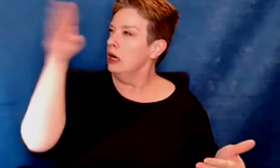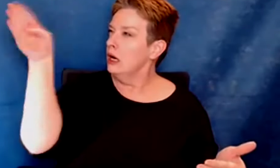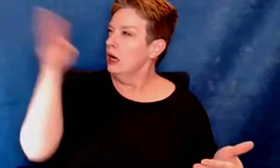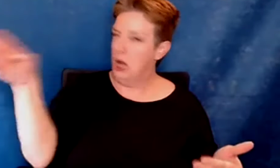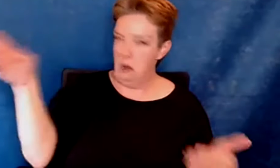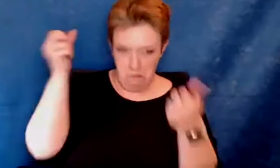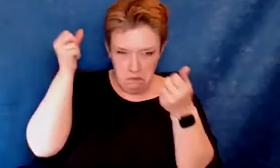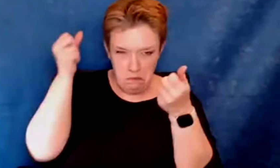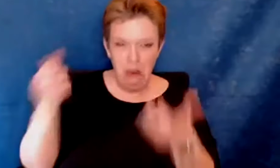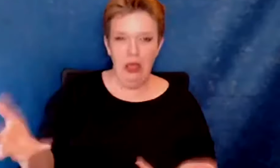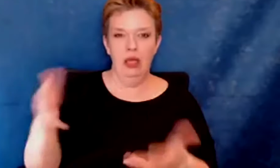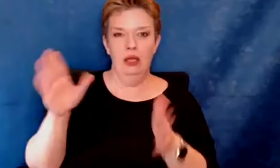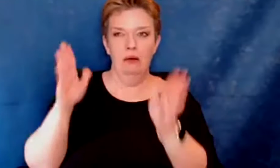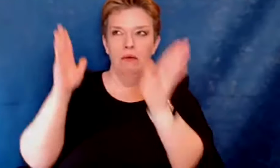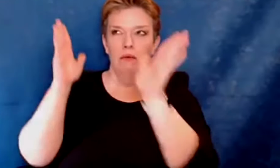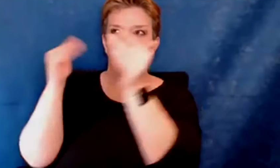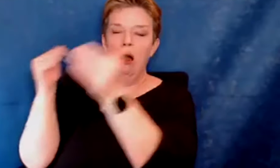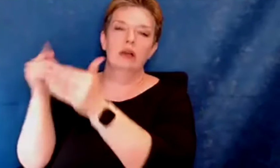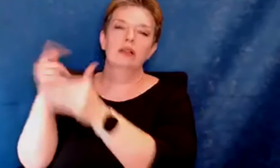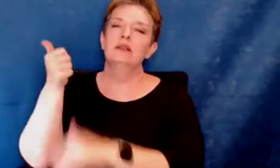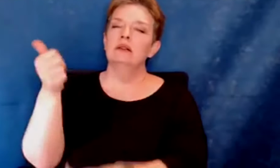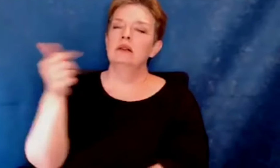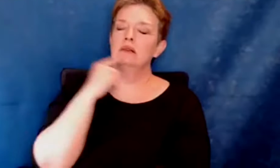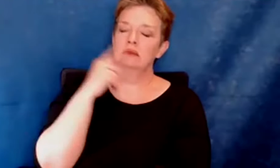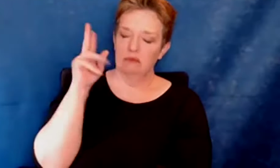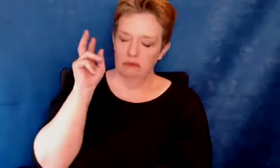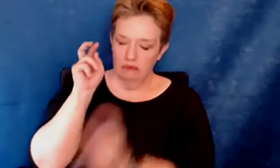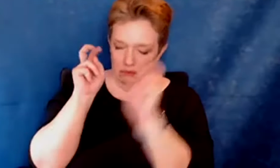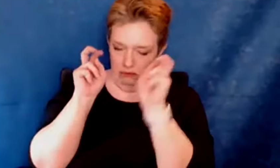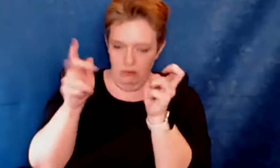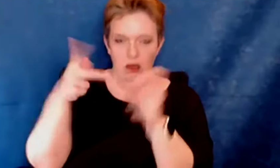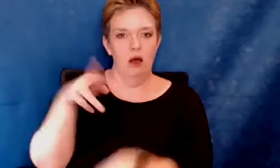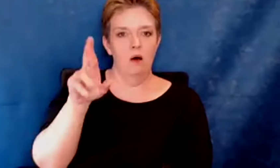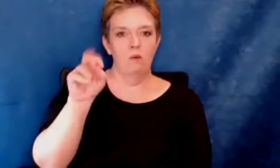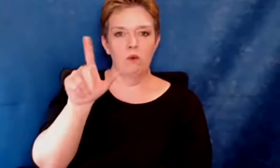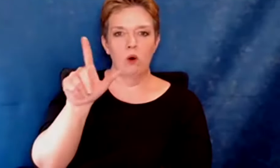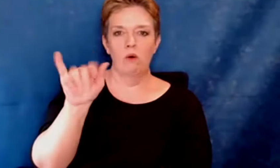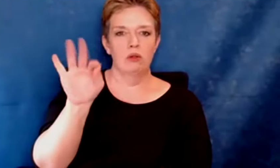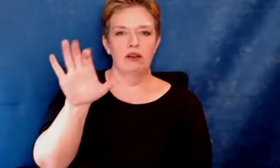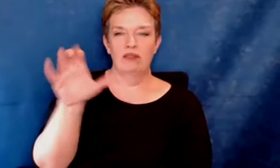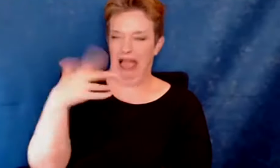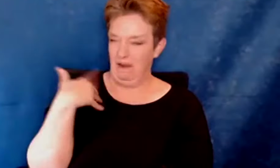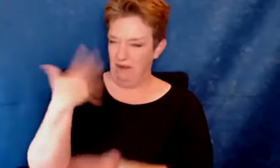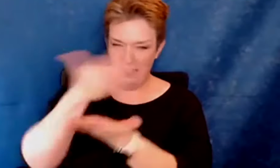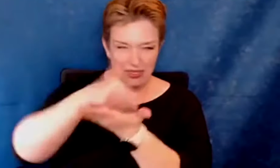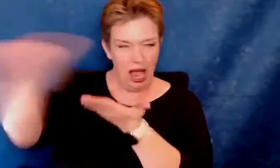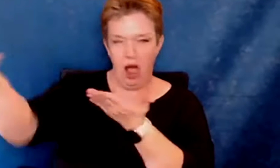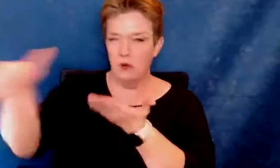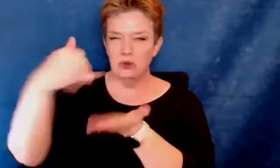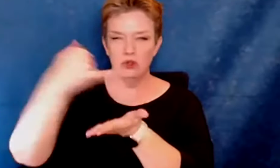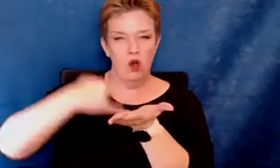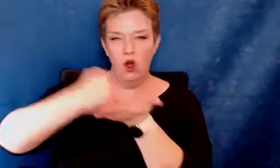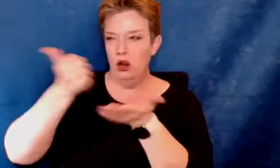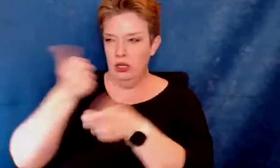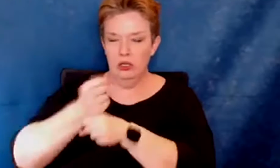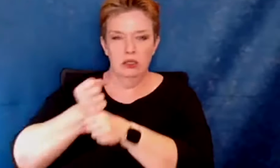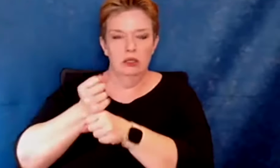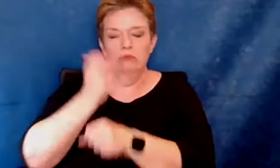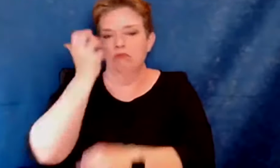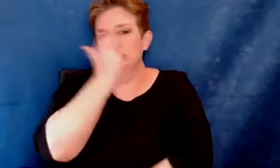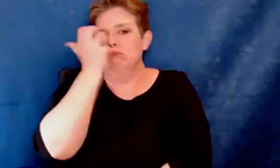prolific as you can. I think that's just make as much as you can, I think that's just what's going to keep people going.